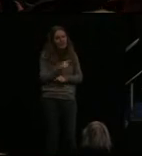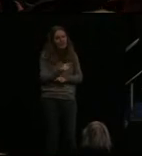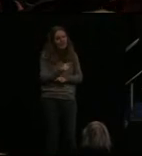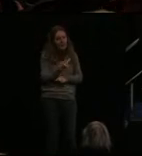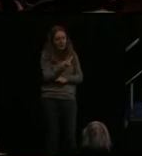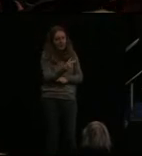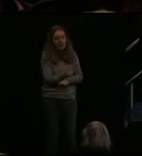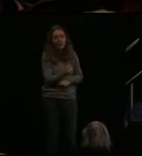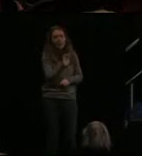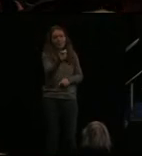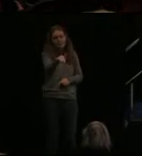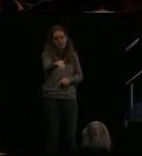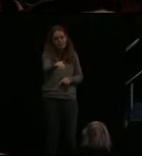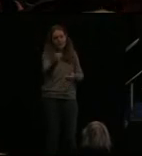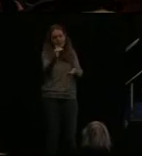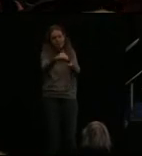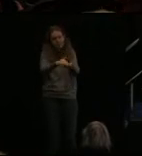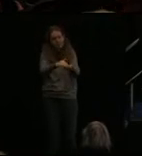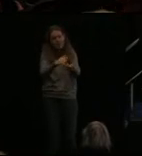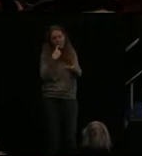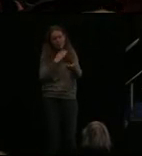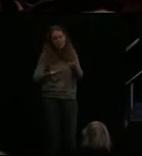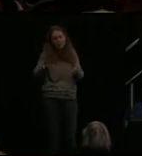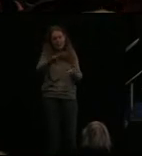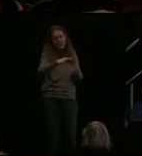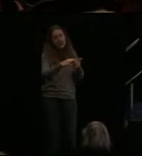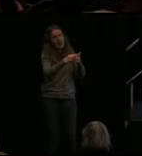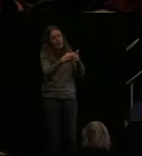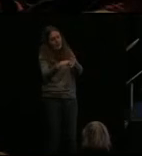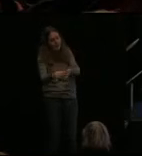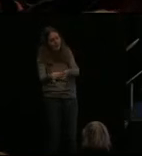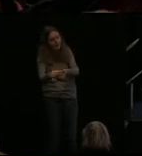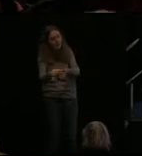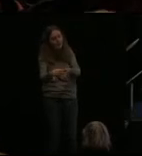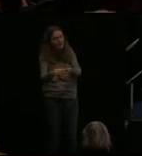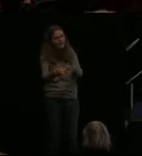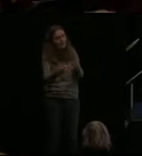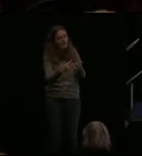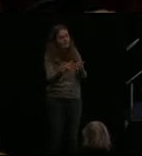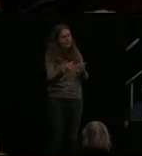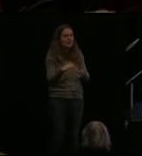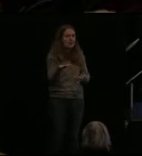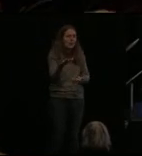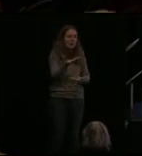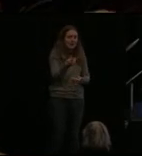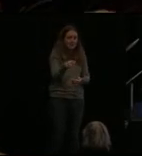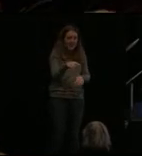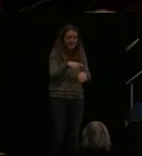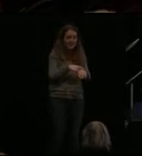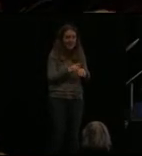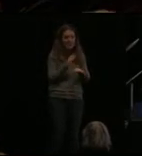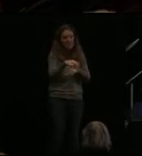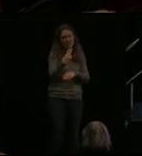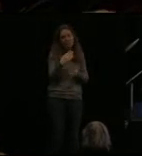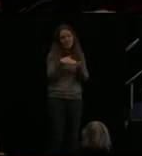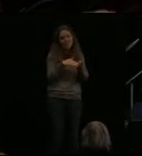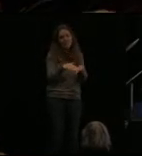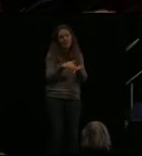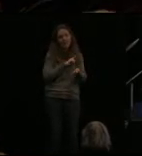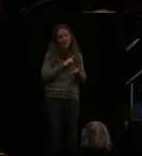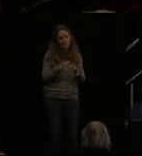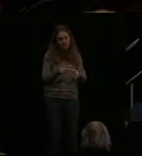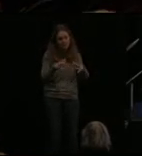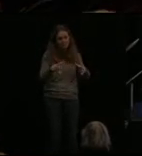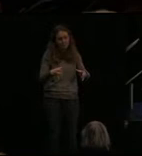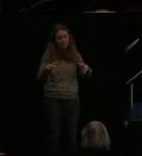went into the promised land and led the whole of the rest of the company of Israel. There's probably by then a lot more than 2 million, because obviously they